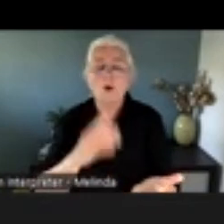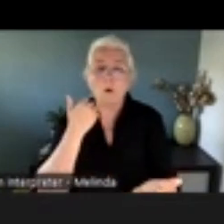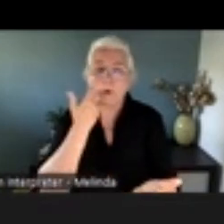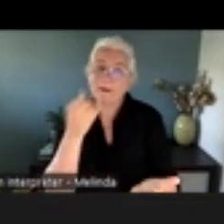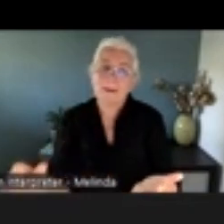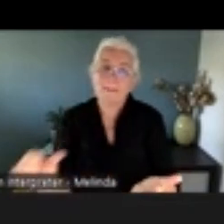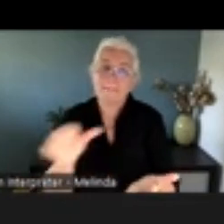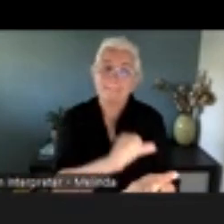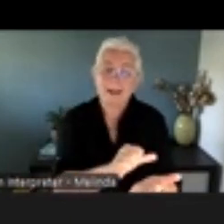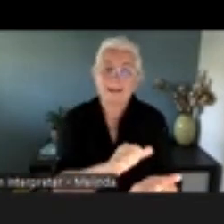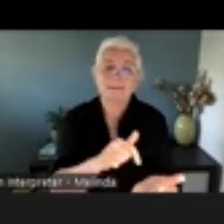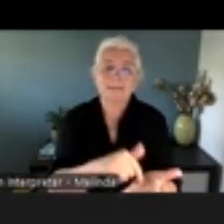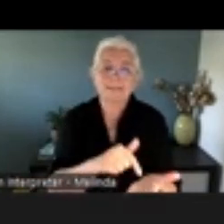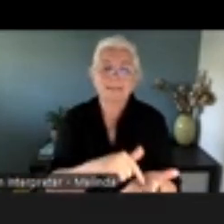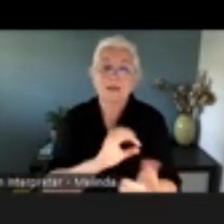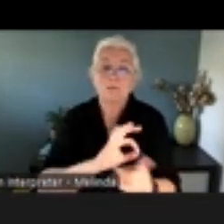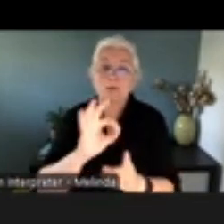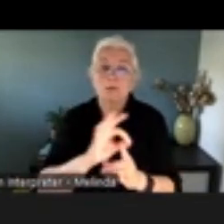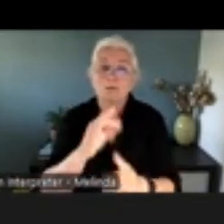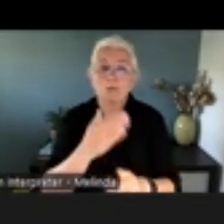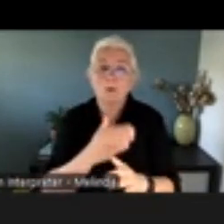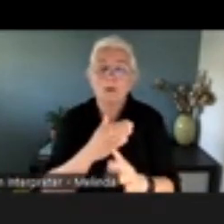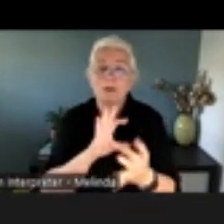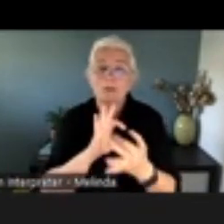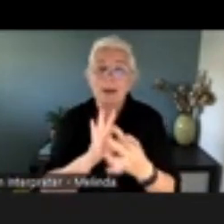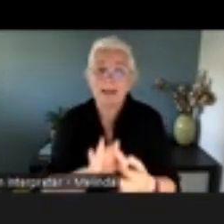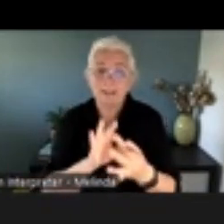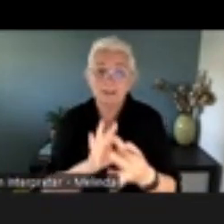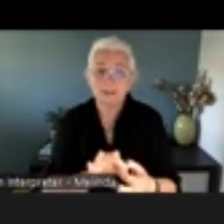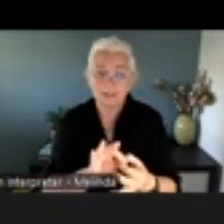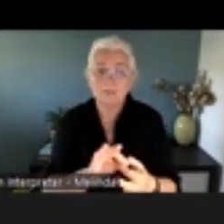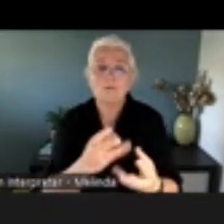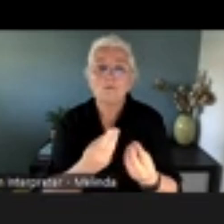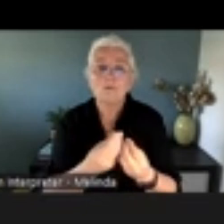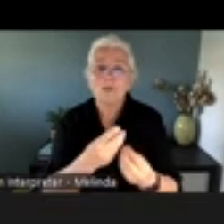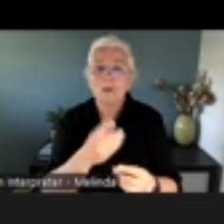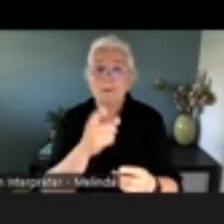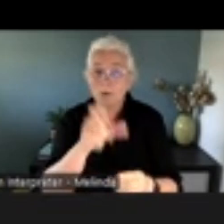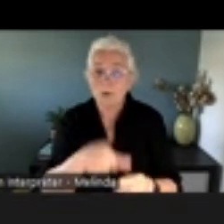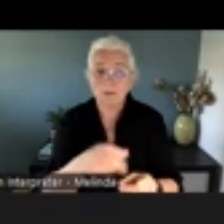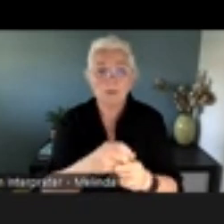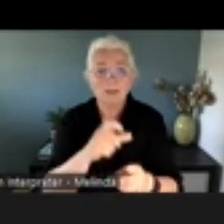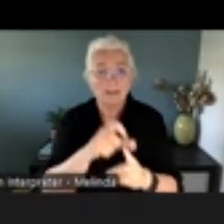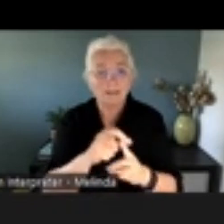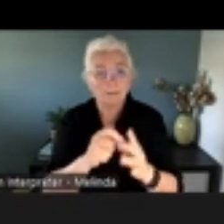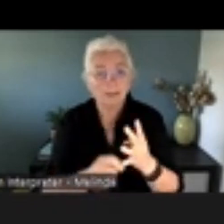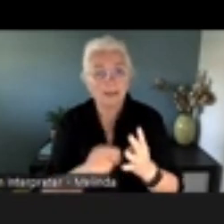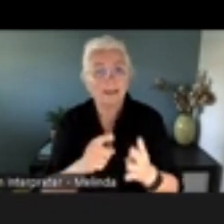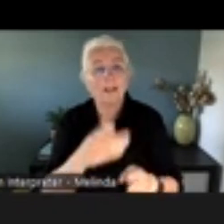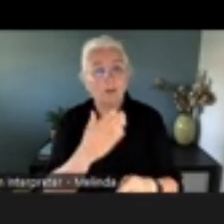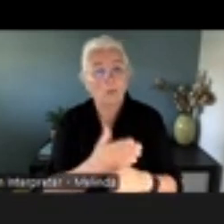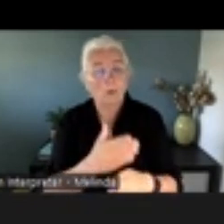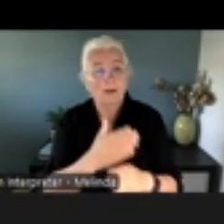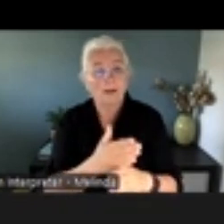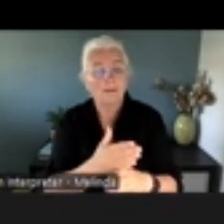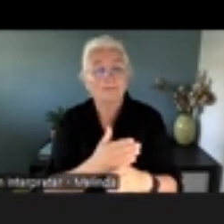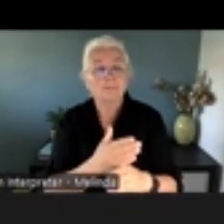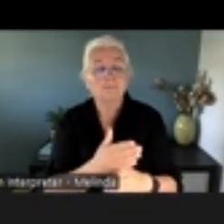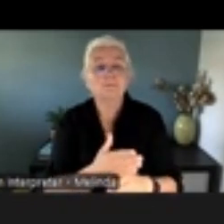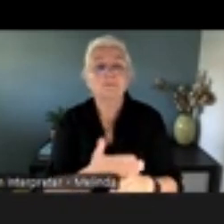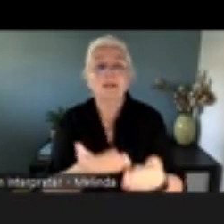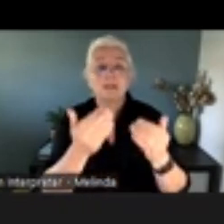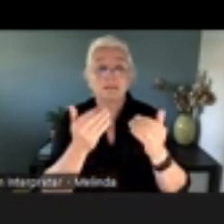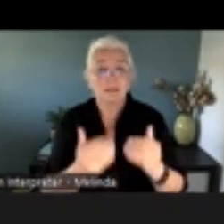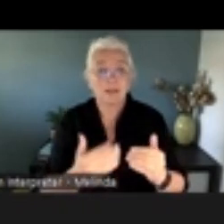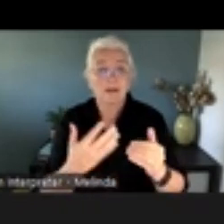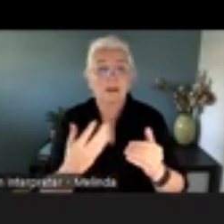back to improving the working relationship between the person with the disability and the worker. From there, we then have